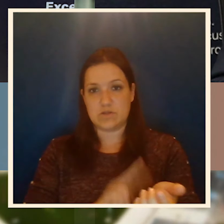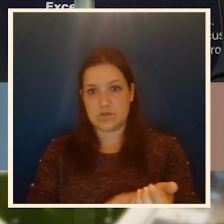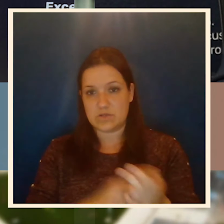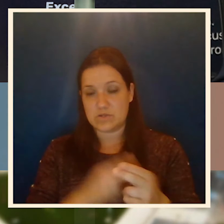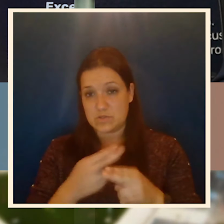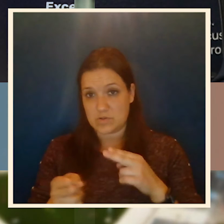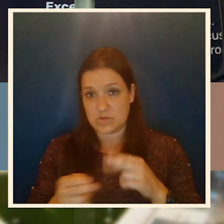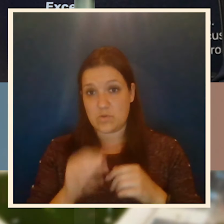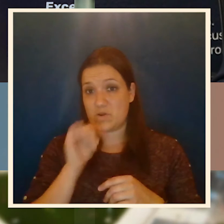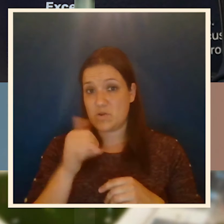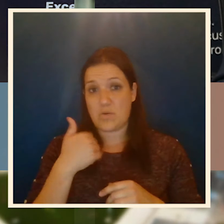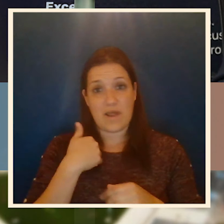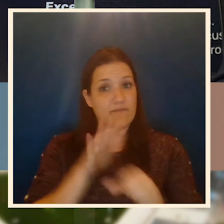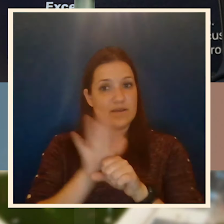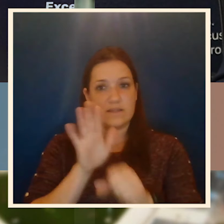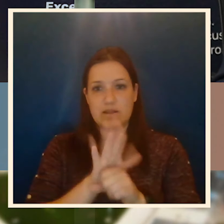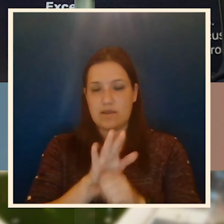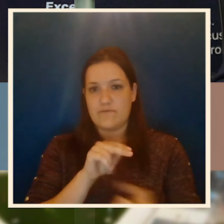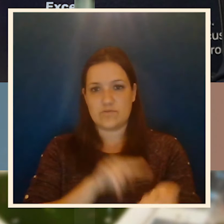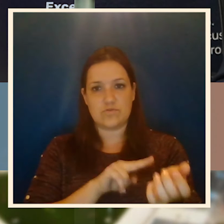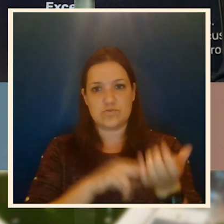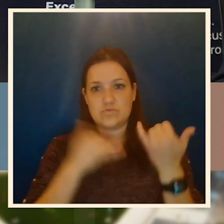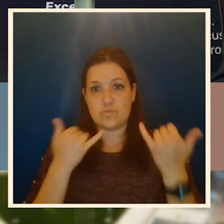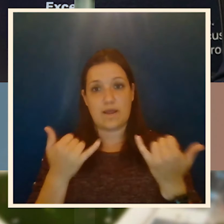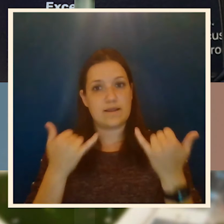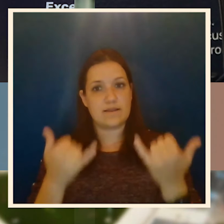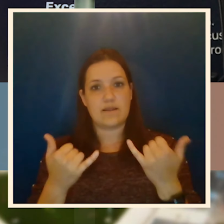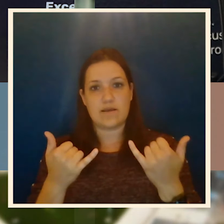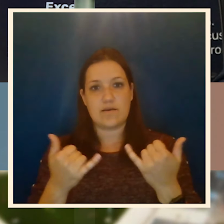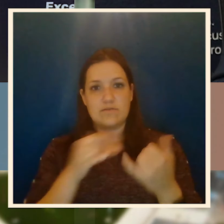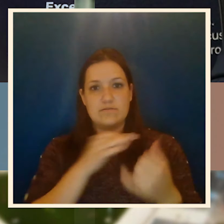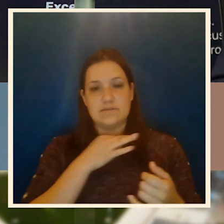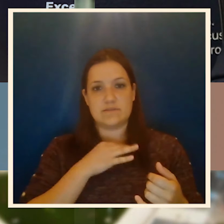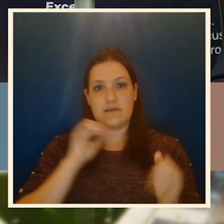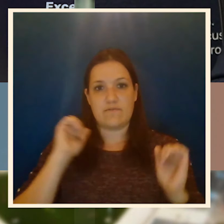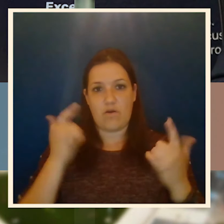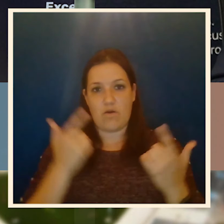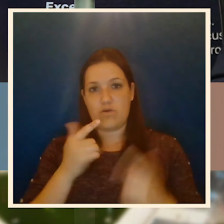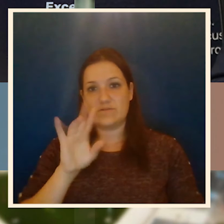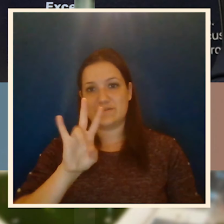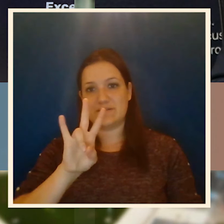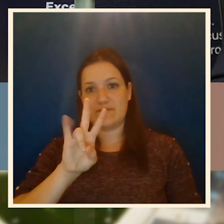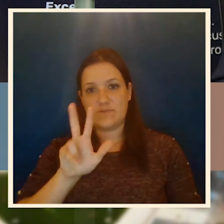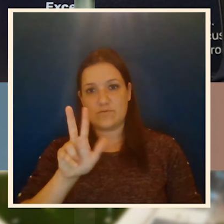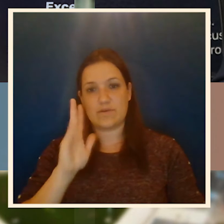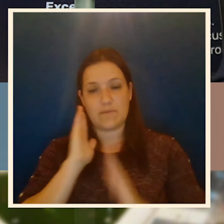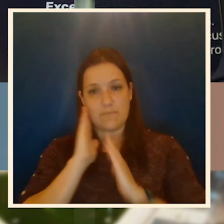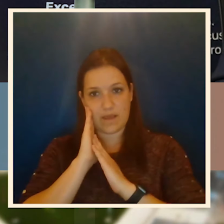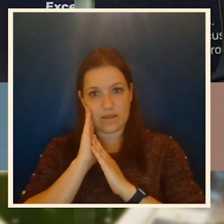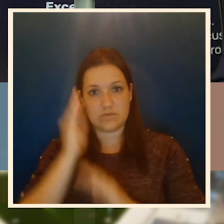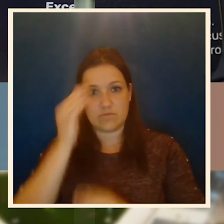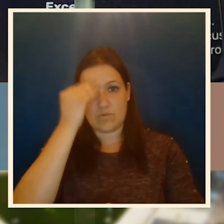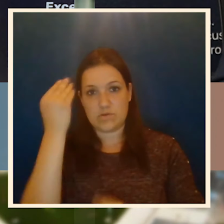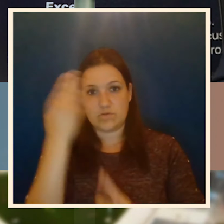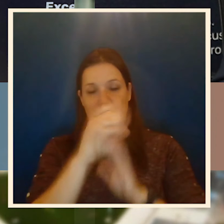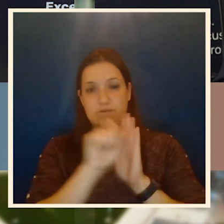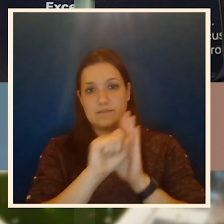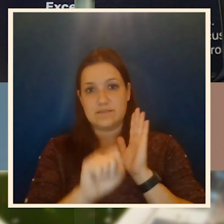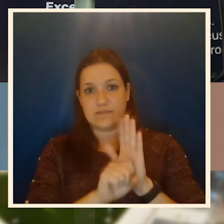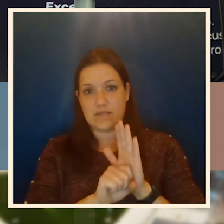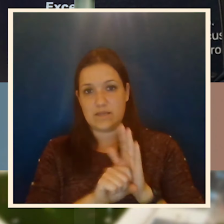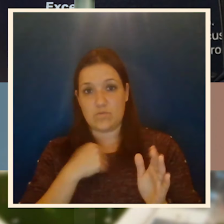side, we don't have enough nurses right now to staff all 73 beds. So what we've told the state